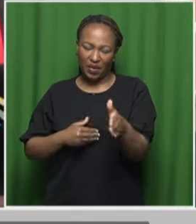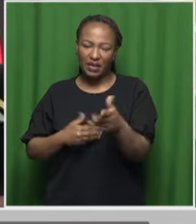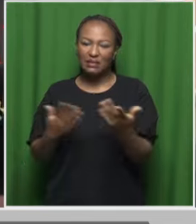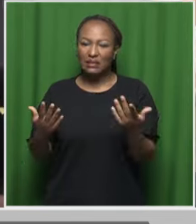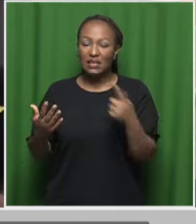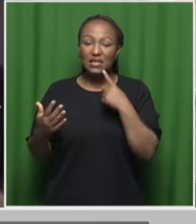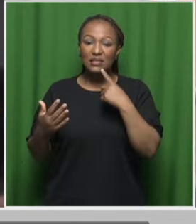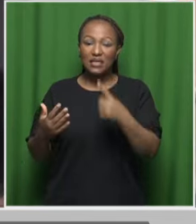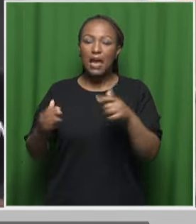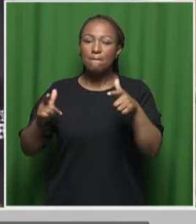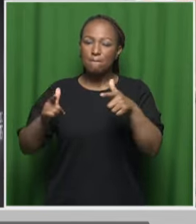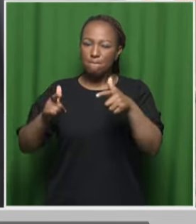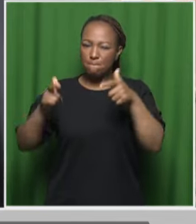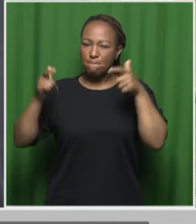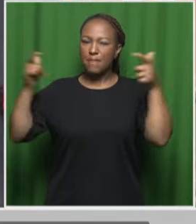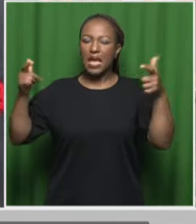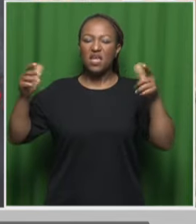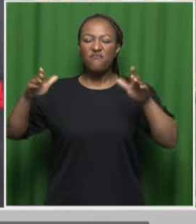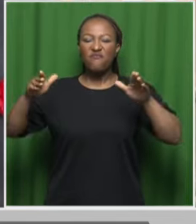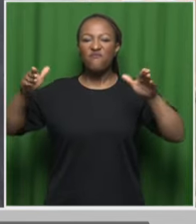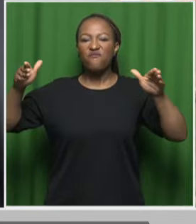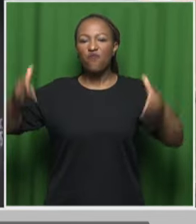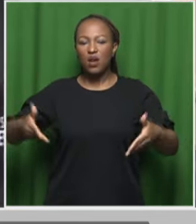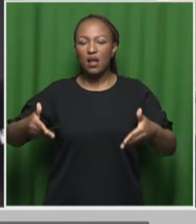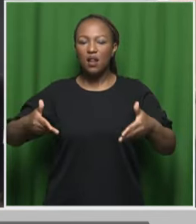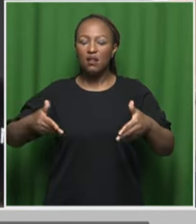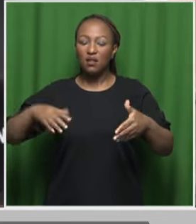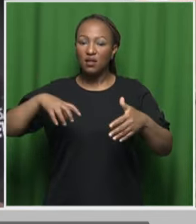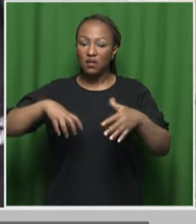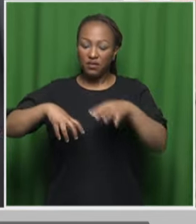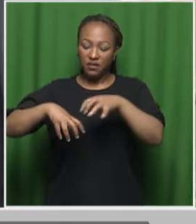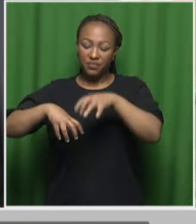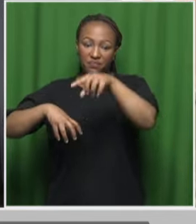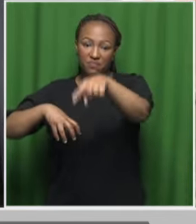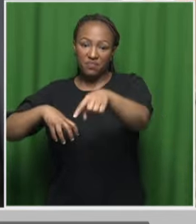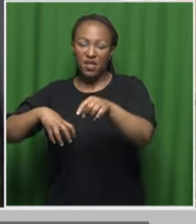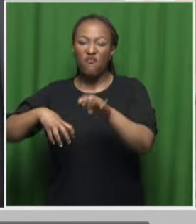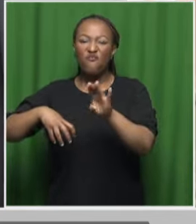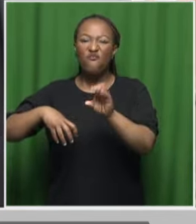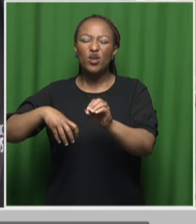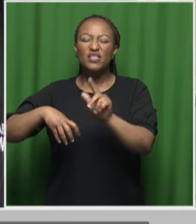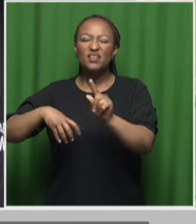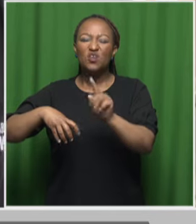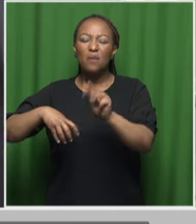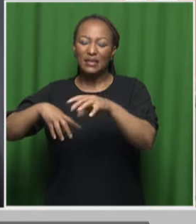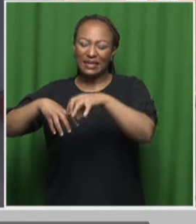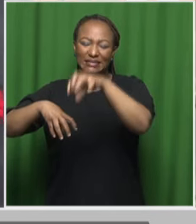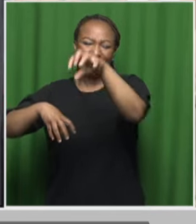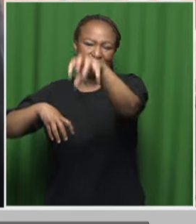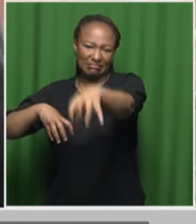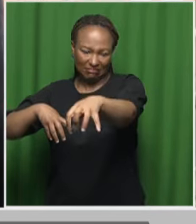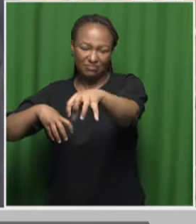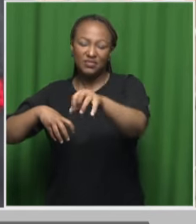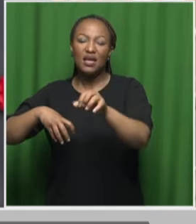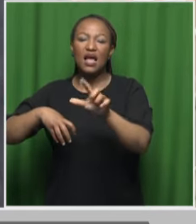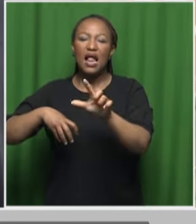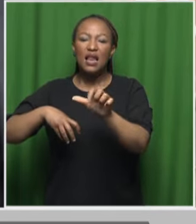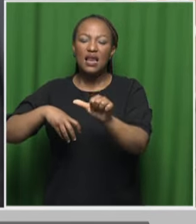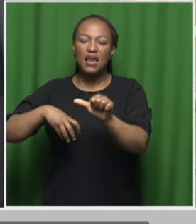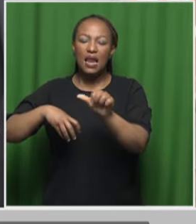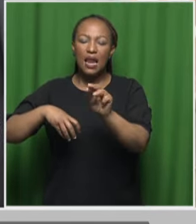this mass funeral will take place at Lambas, just plus minus 40 kilometers away from where we are right now. Then the